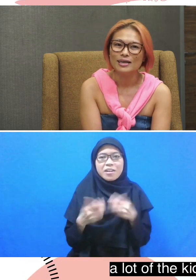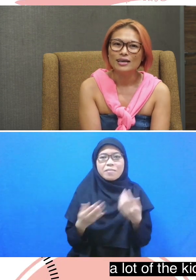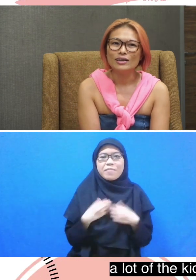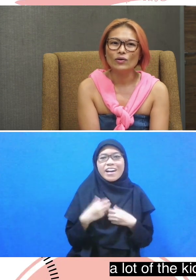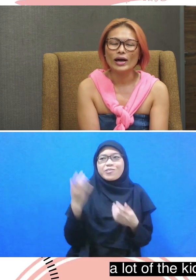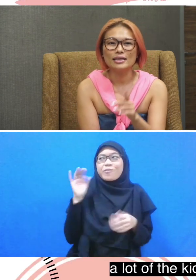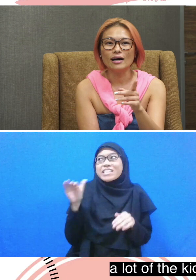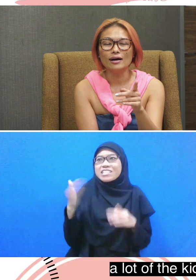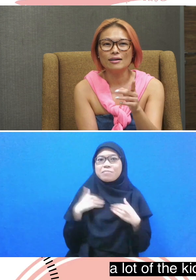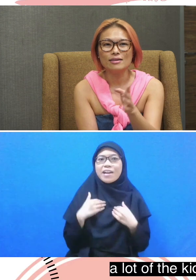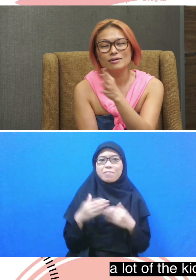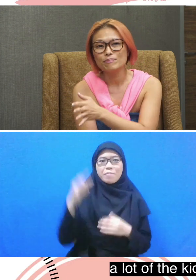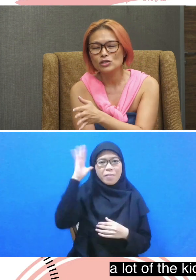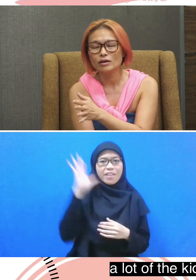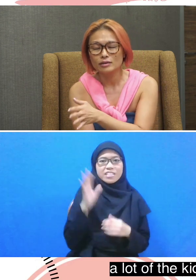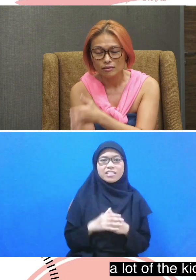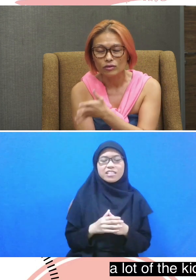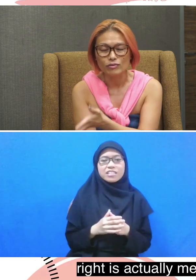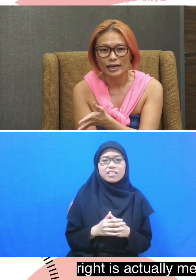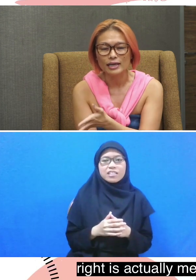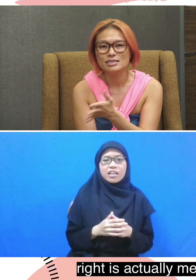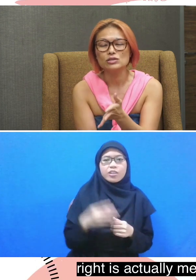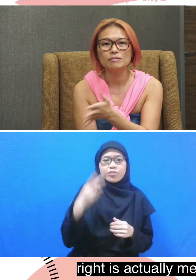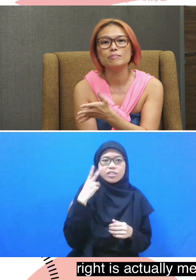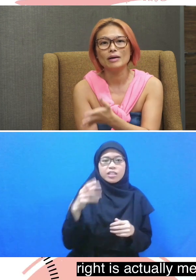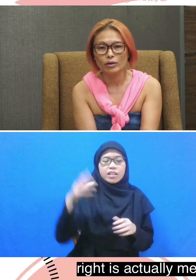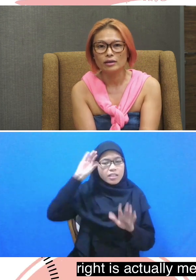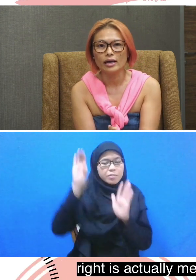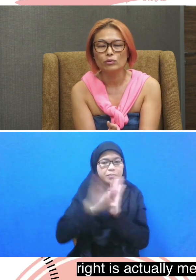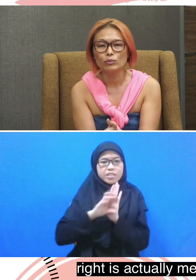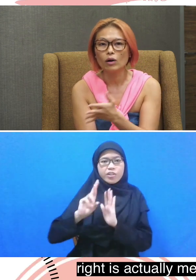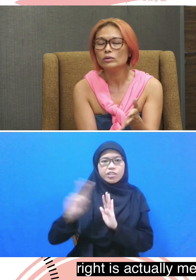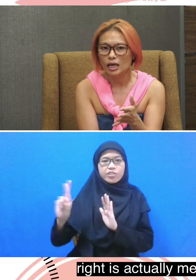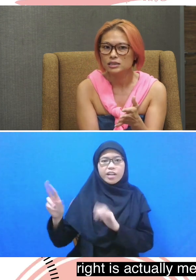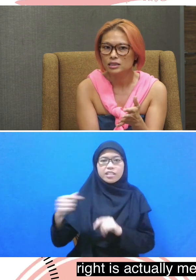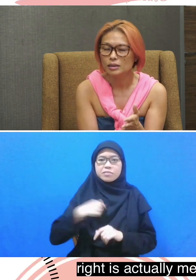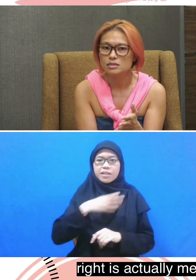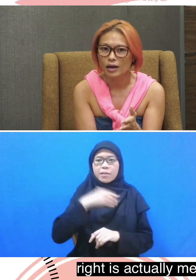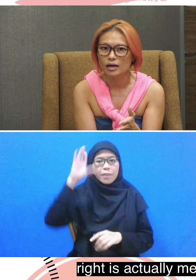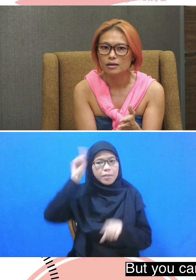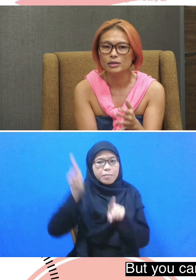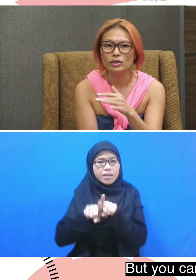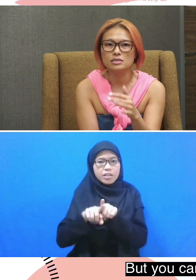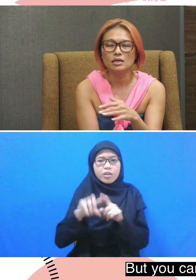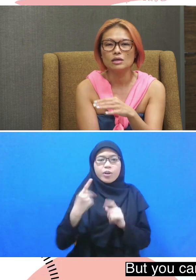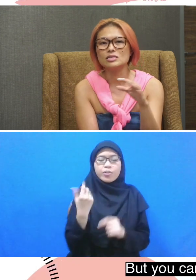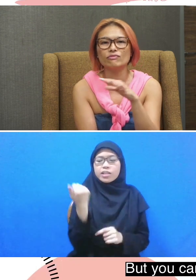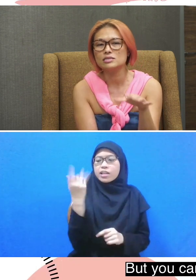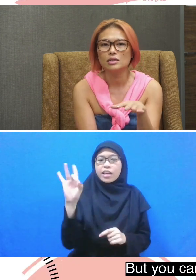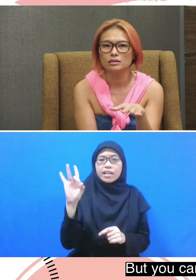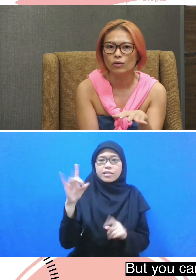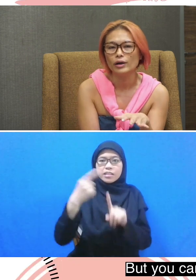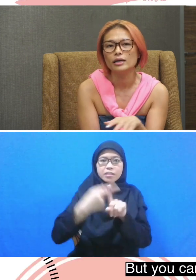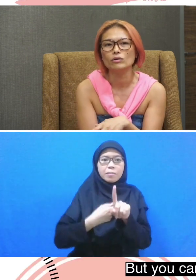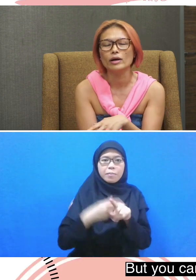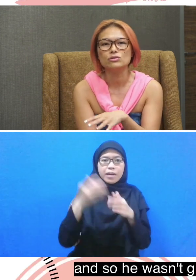there. You know, and the picture on the right is actually me and my brother, and we are only 18 months apart, but you can see he was this fussy